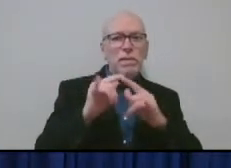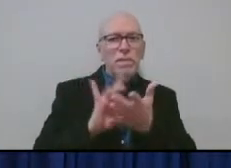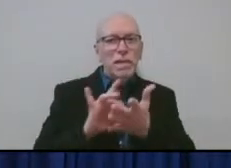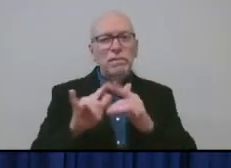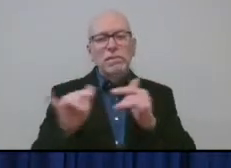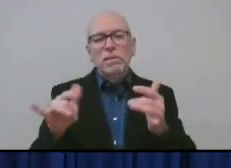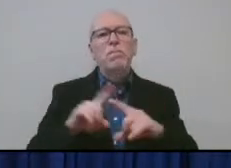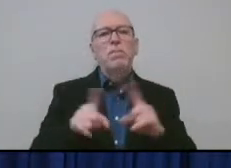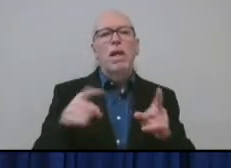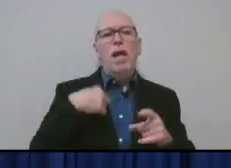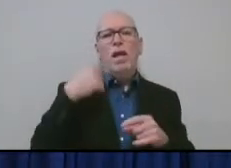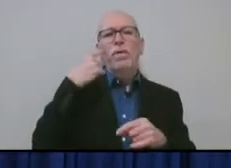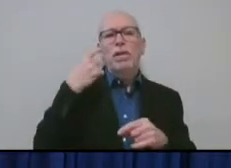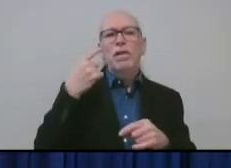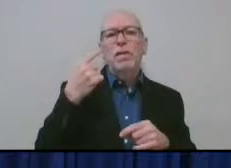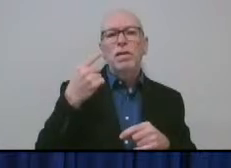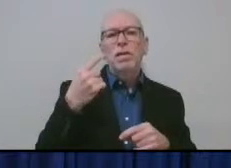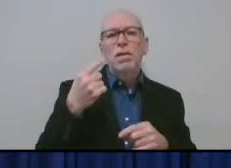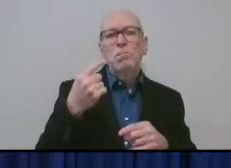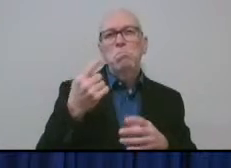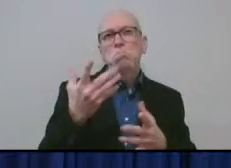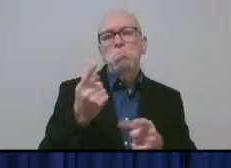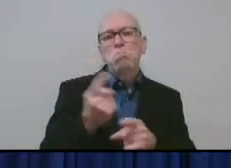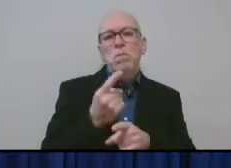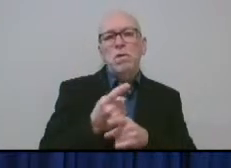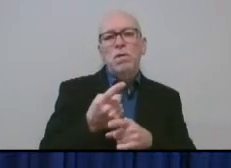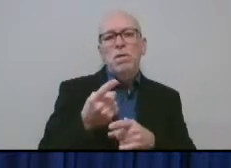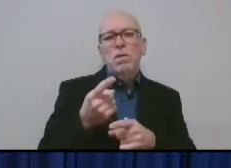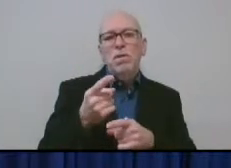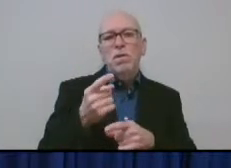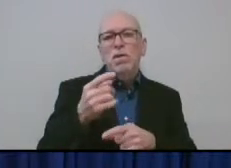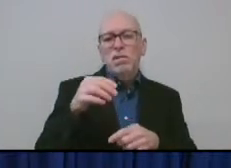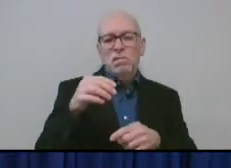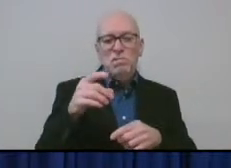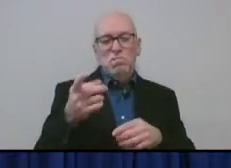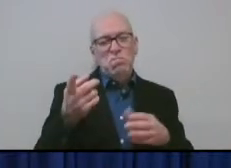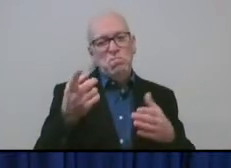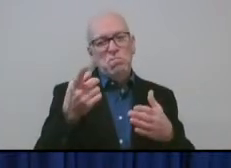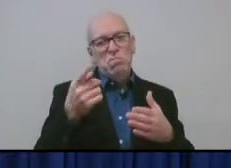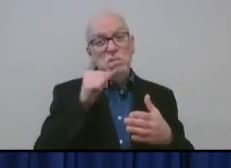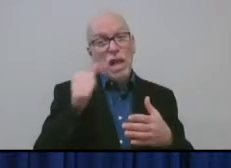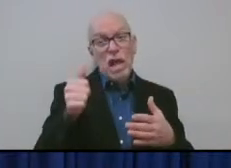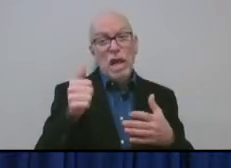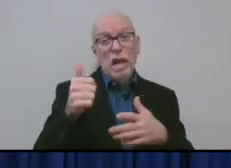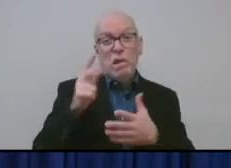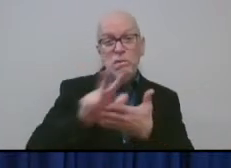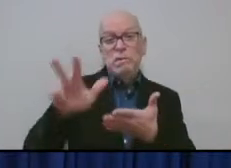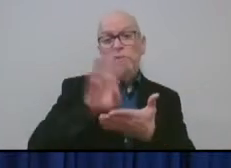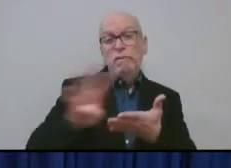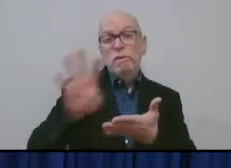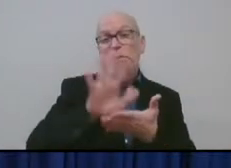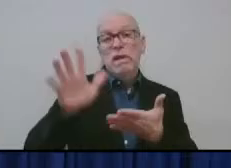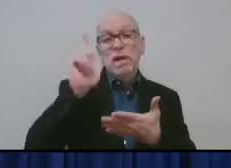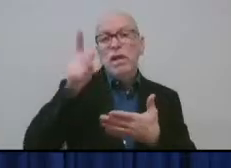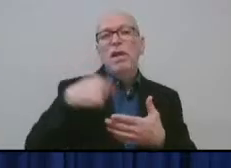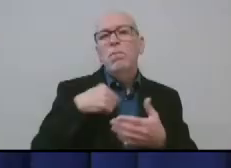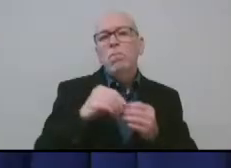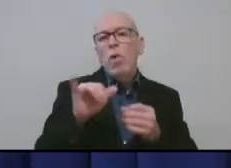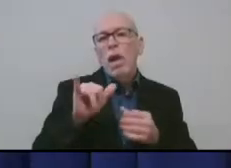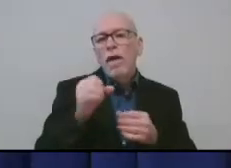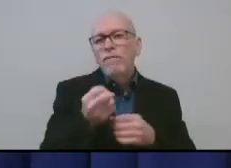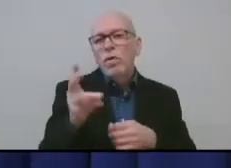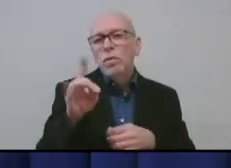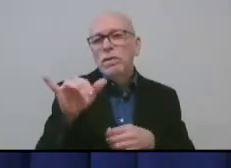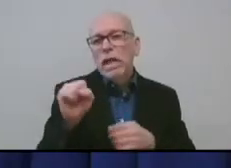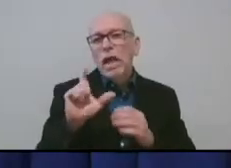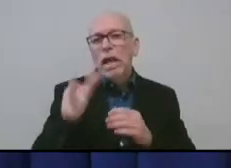be accurate to say days, not weeks, is what we're looking at. And we are prepared. We talked about how we've got the